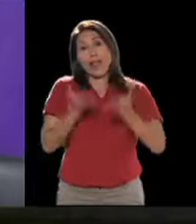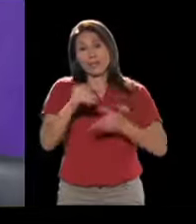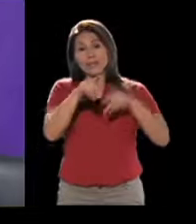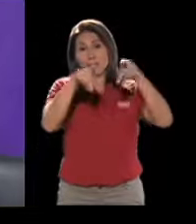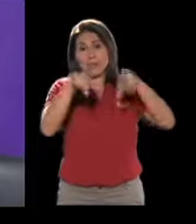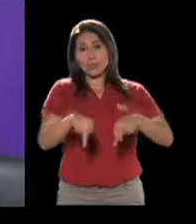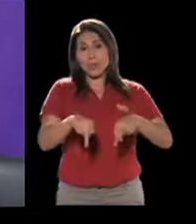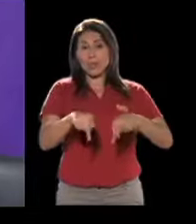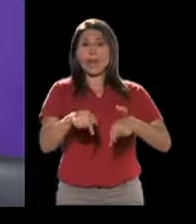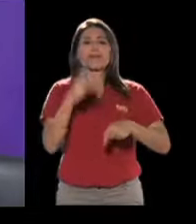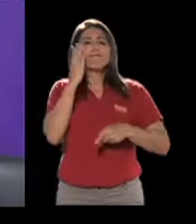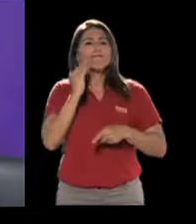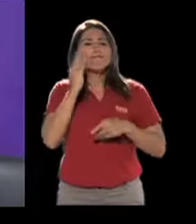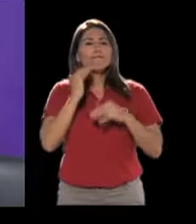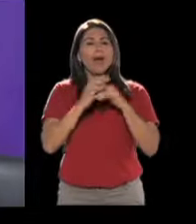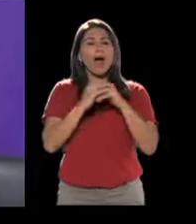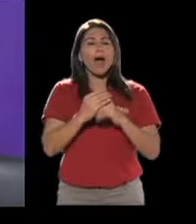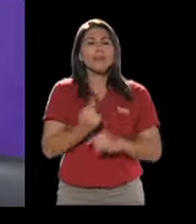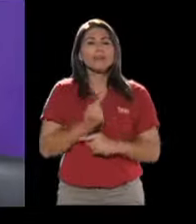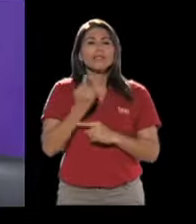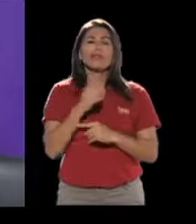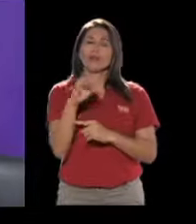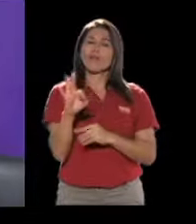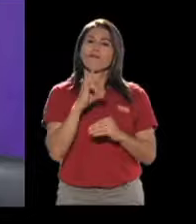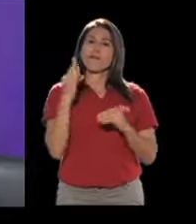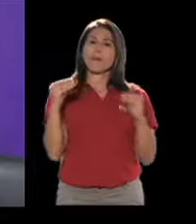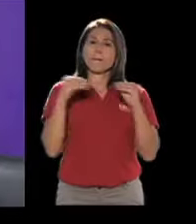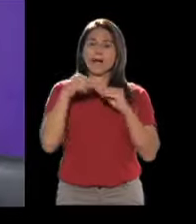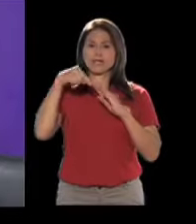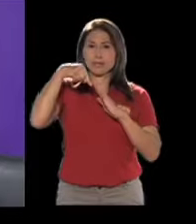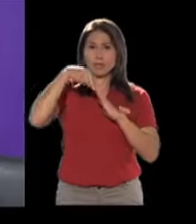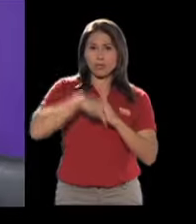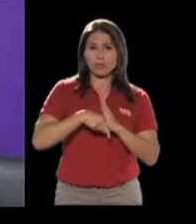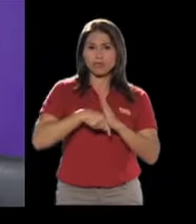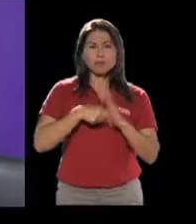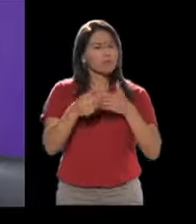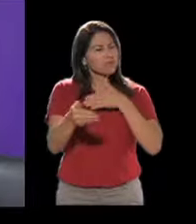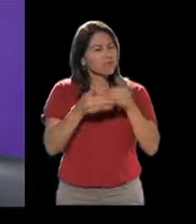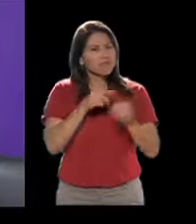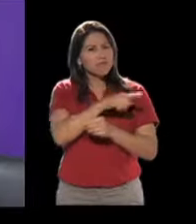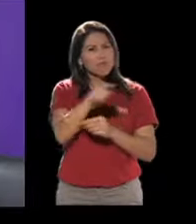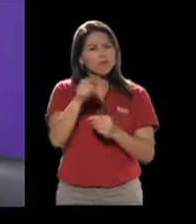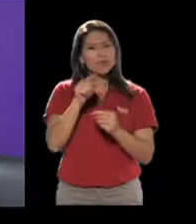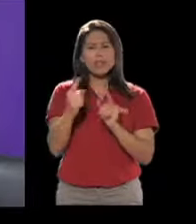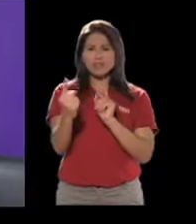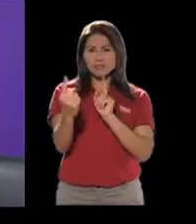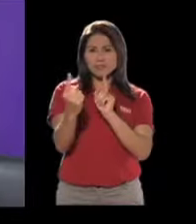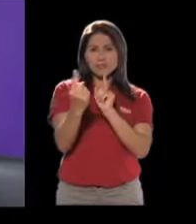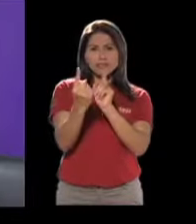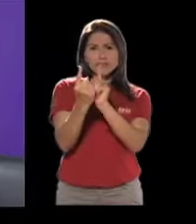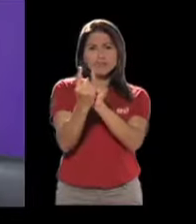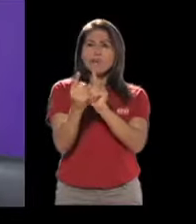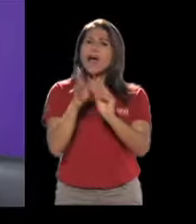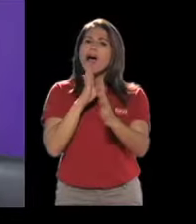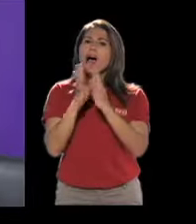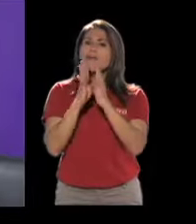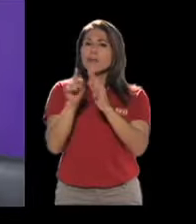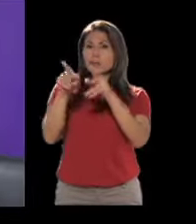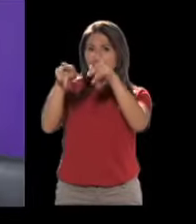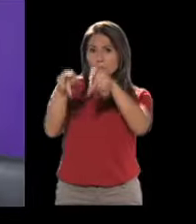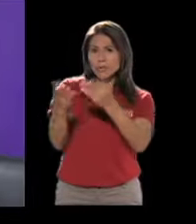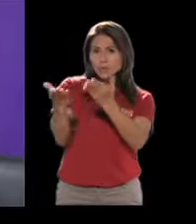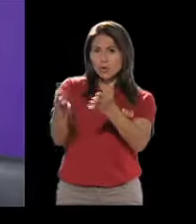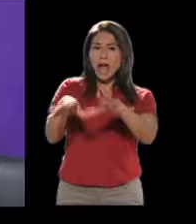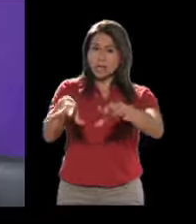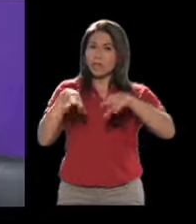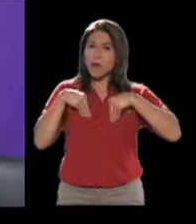speak intensa, about someone or speak to someone que nos dirijamos y que hablemos hacia and esa presume persona competence. y que asumamos